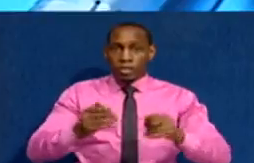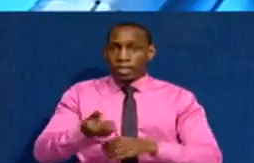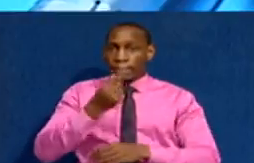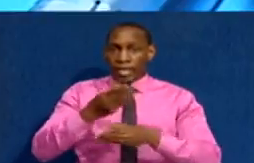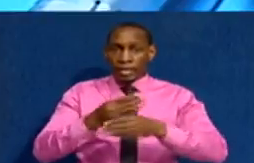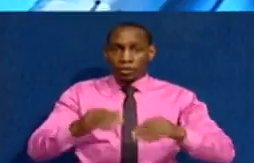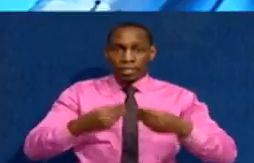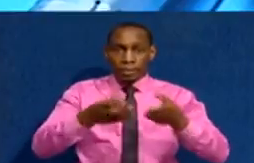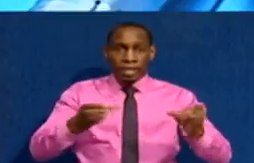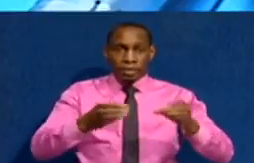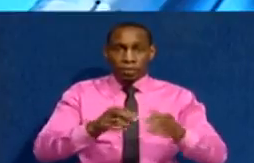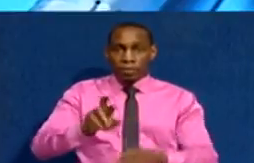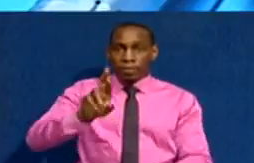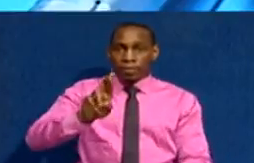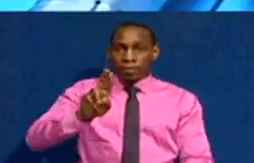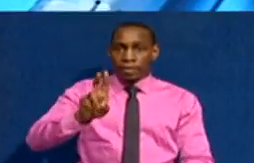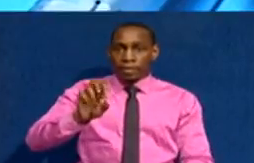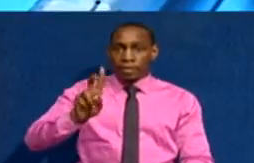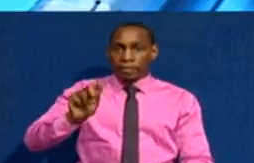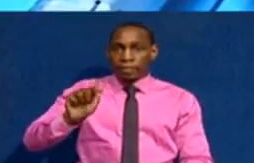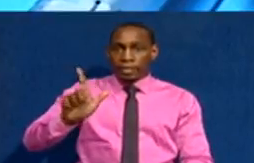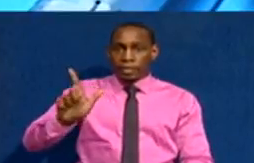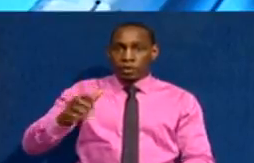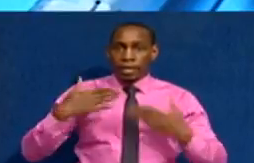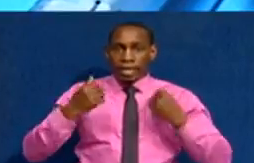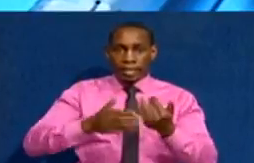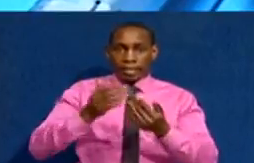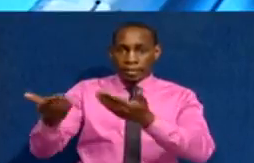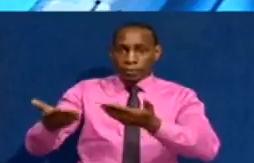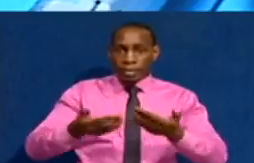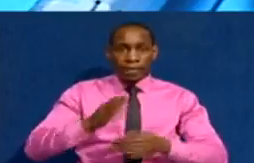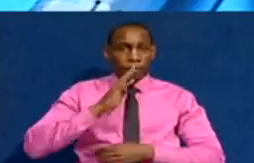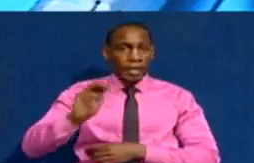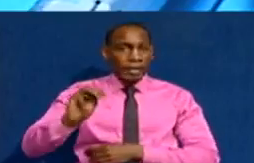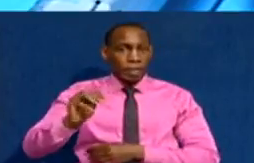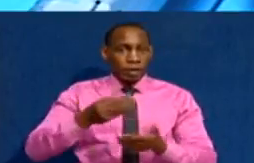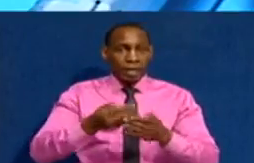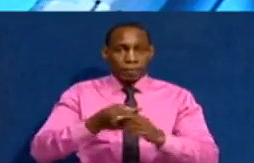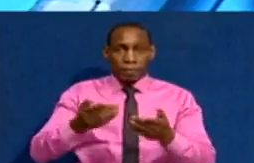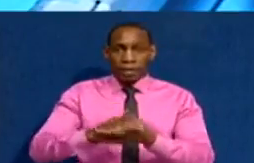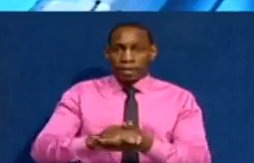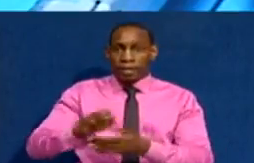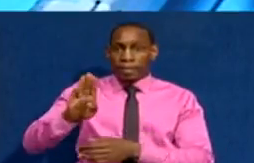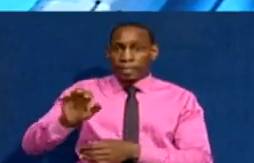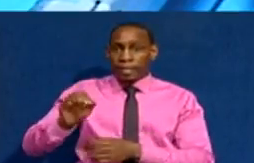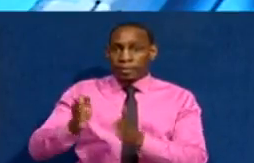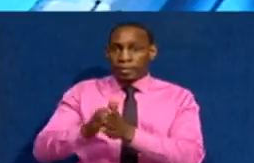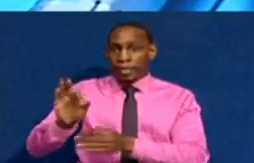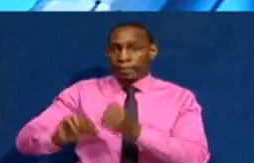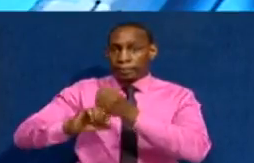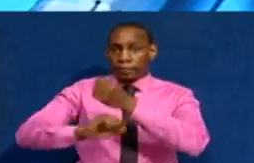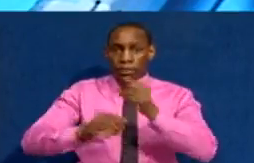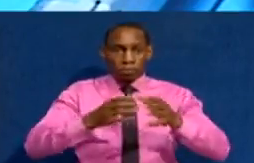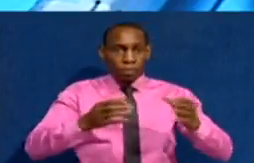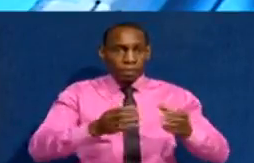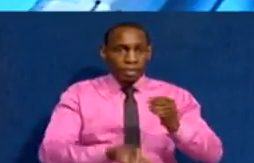Medical supplies firm Revital Healthcare has received 400 million shillings from the Bill and Melinda Gates Foundation to